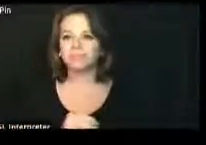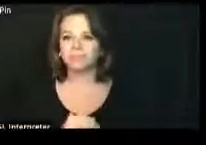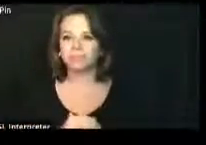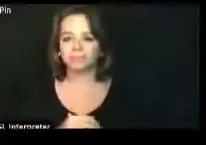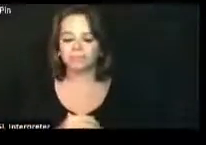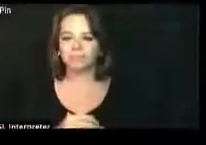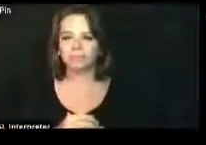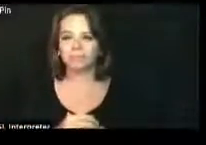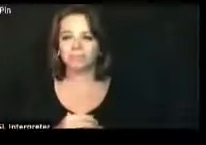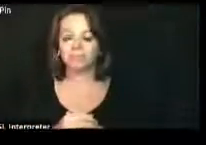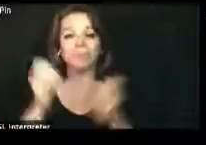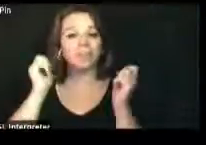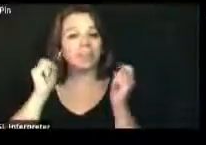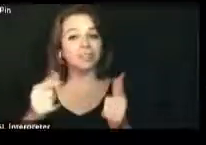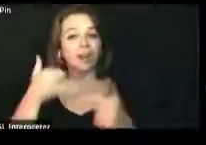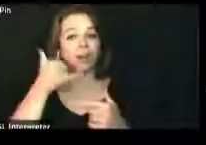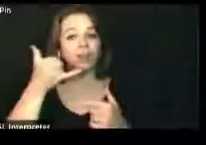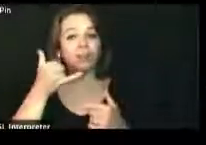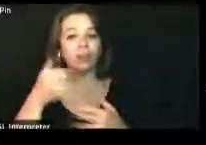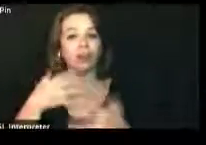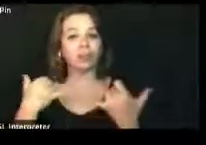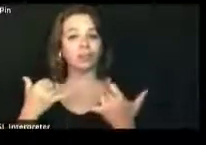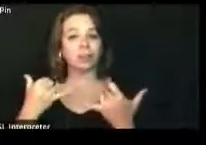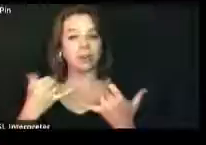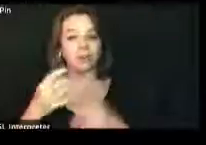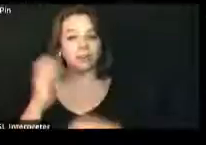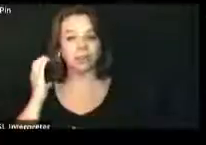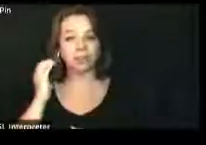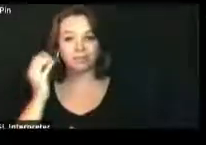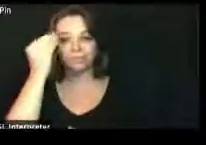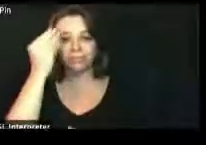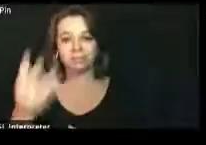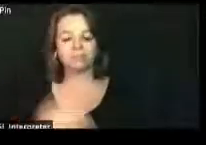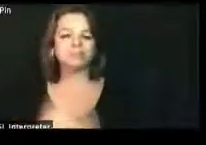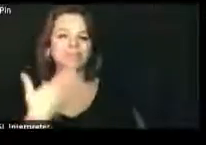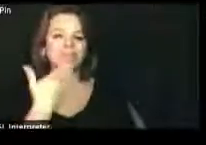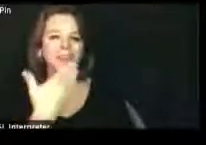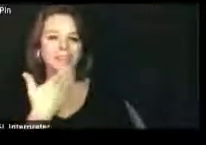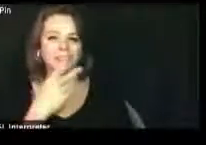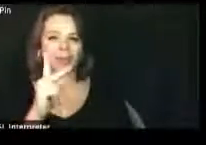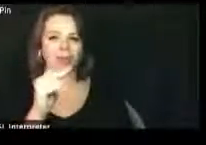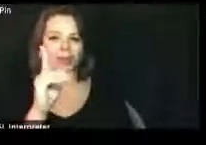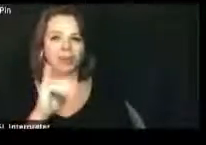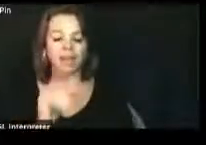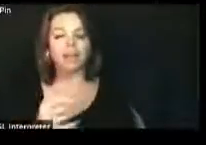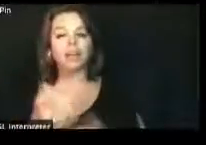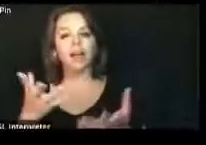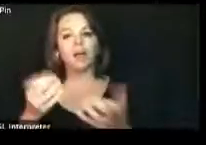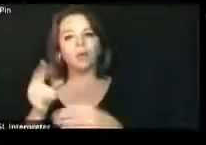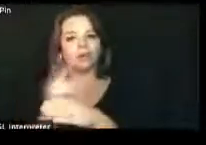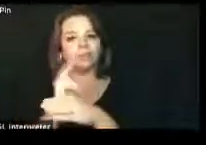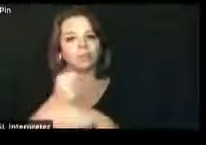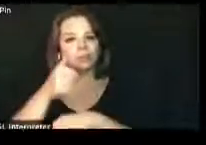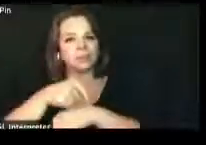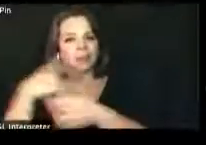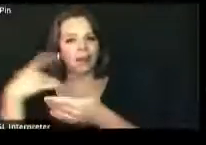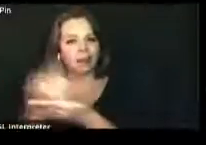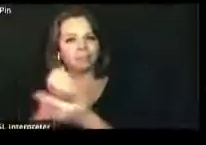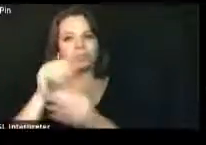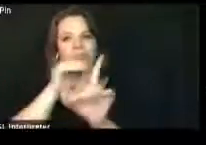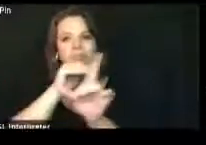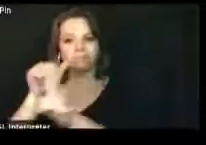And that is all of our callers at this time, Chair. Thank you, Katie. I just wanted to take a moment to remind everyone that there